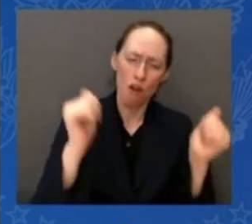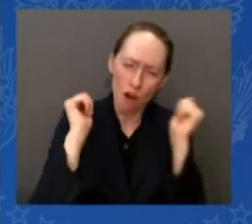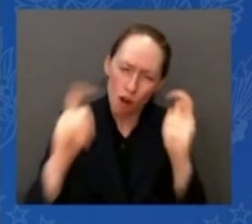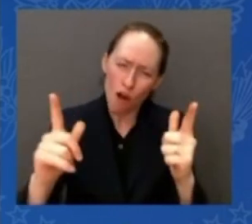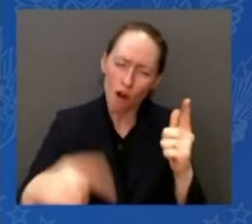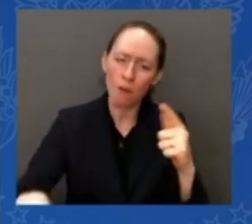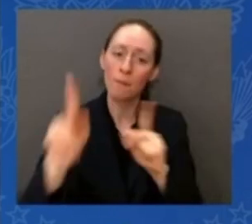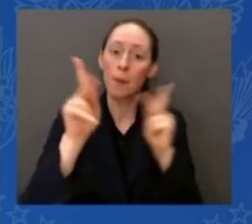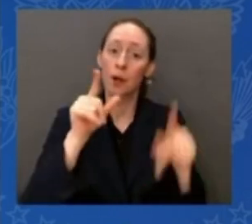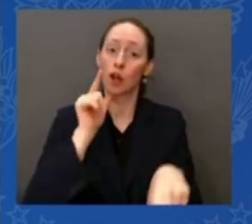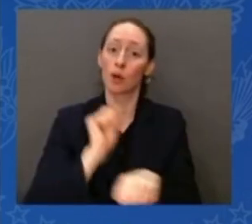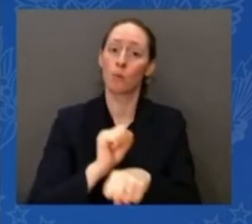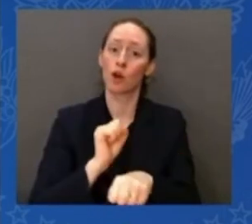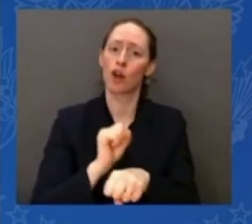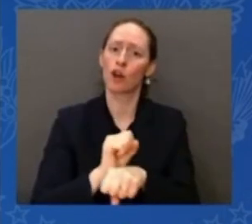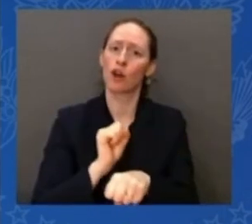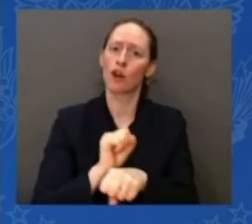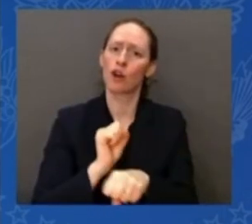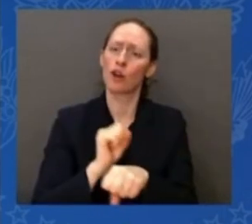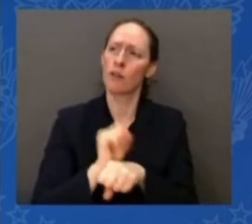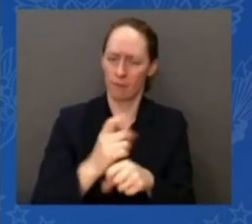know?